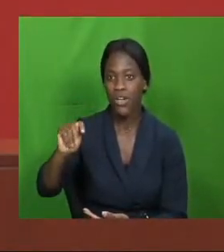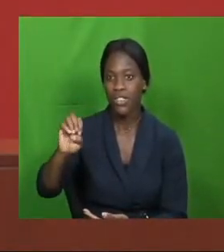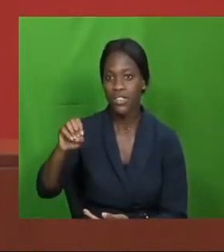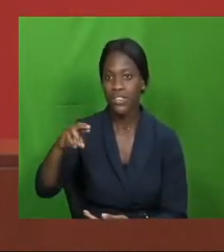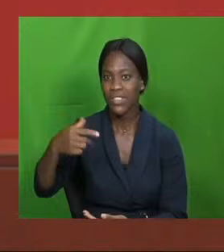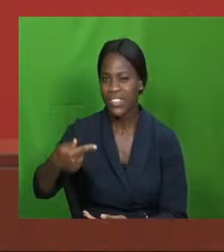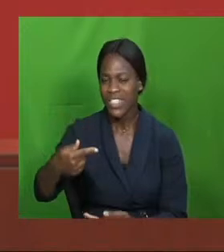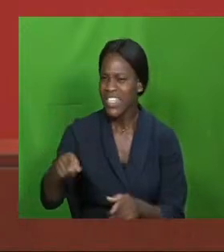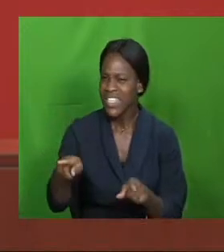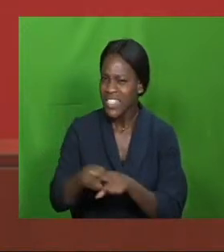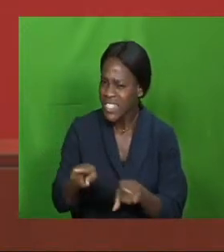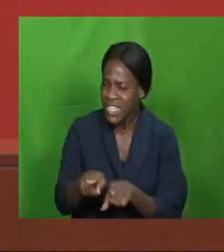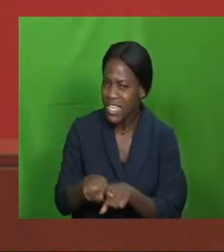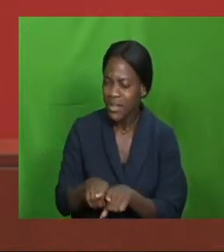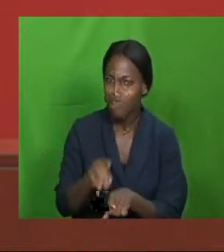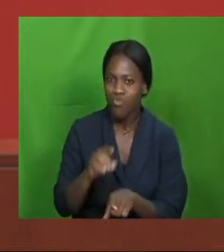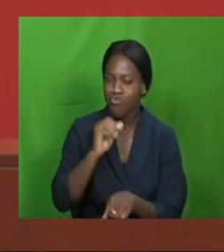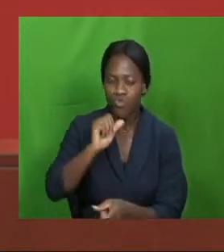House.